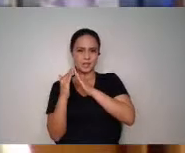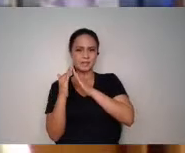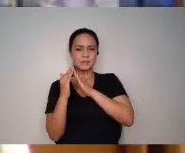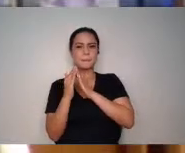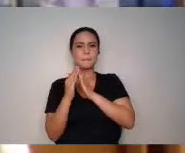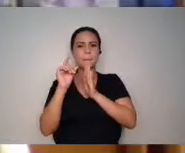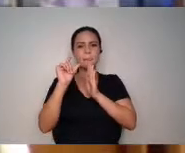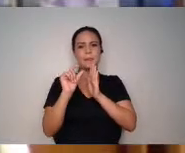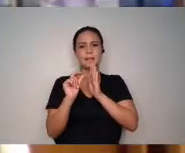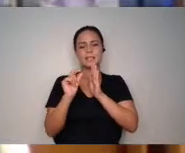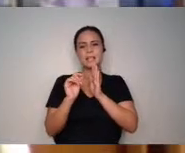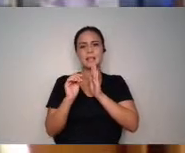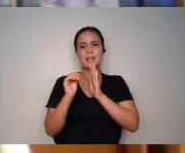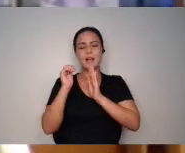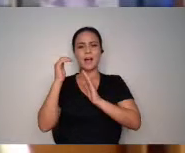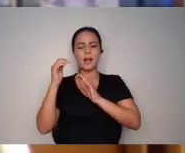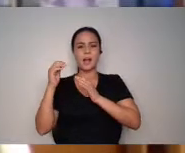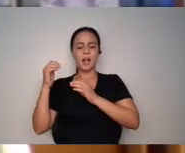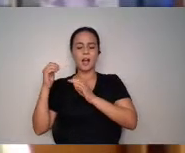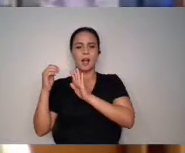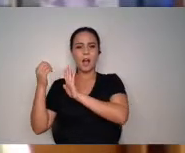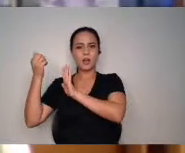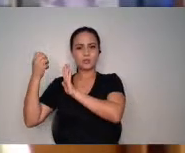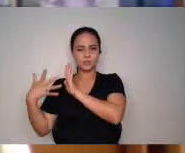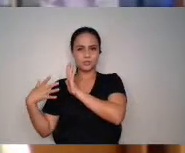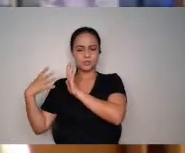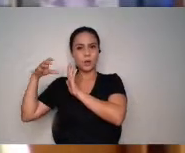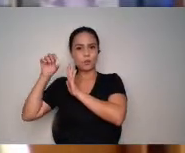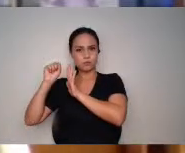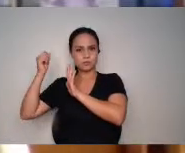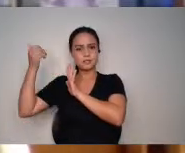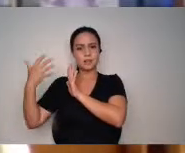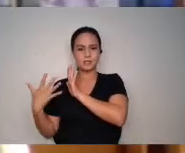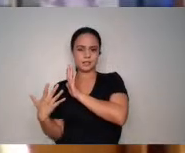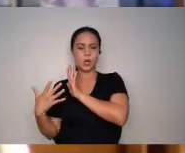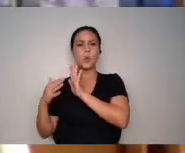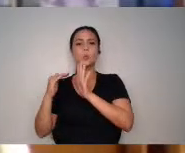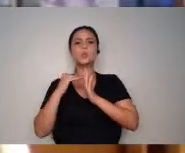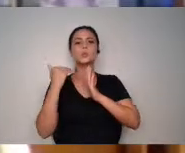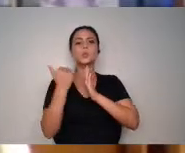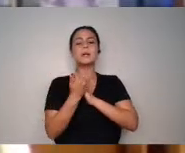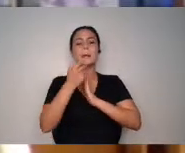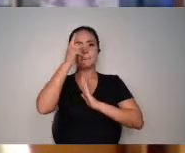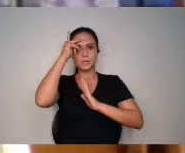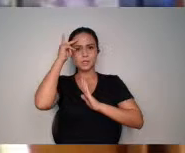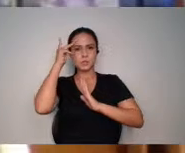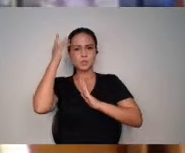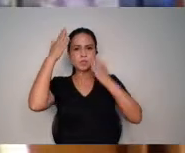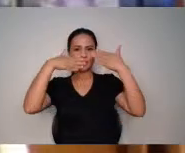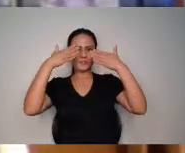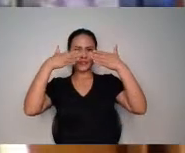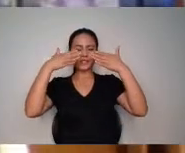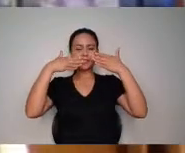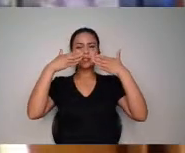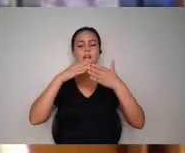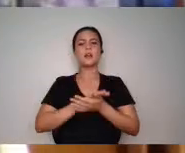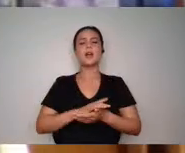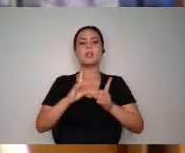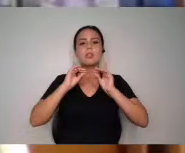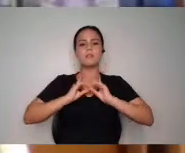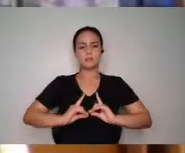home office. This small auto description is for everyone who cannot